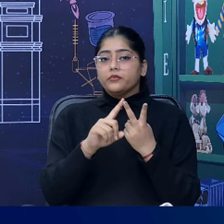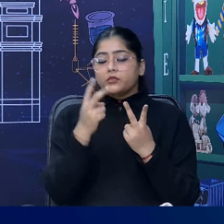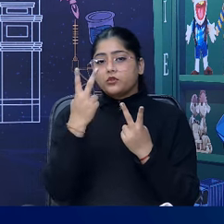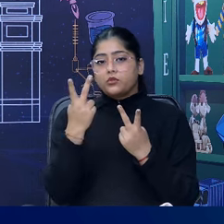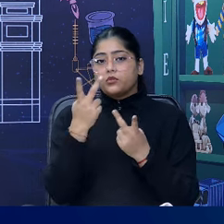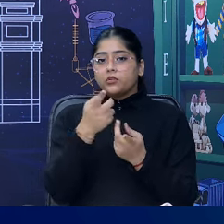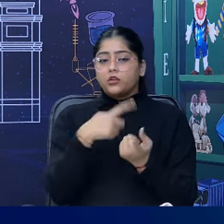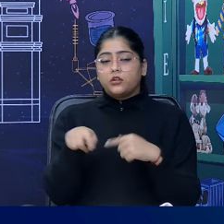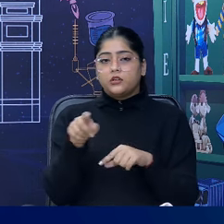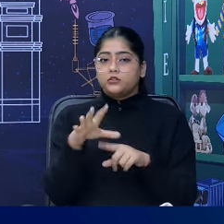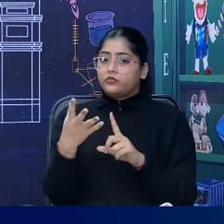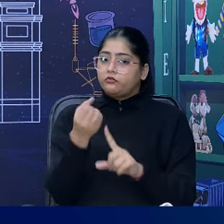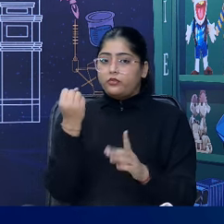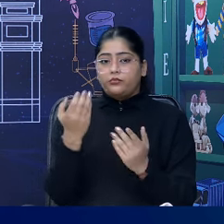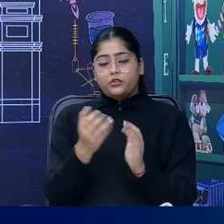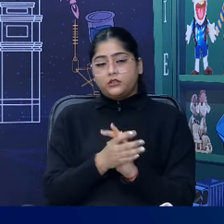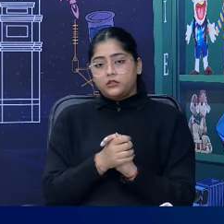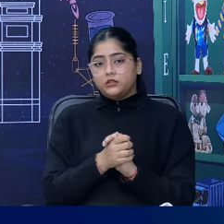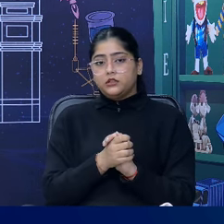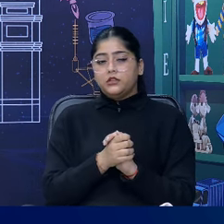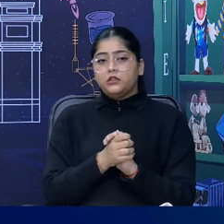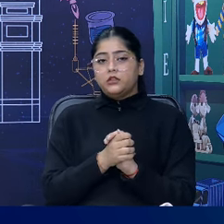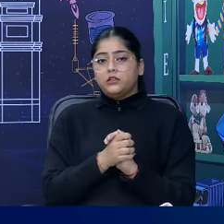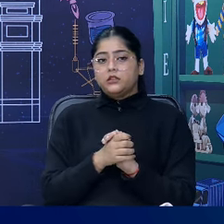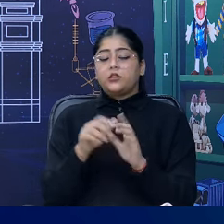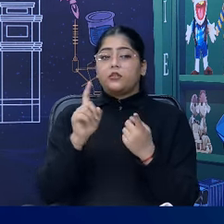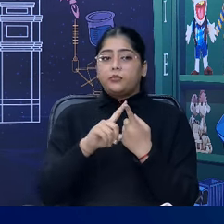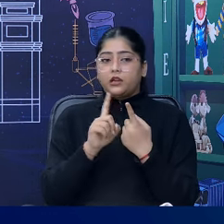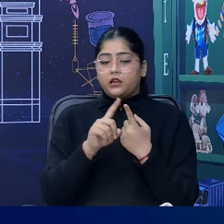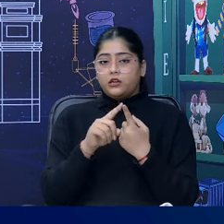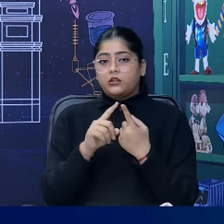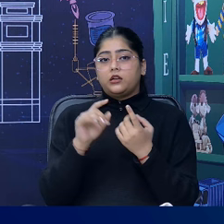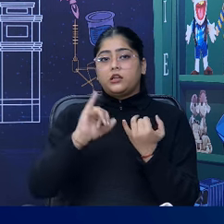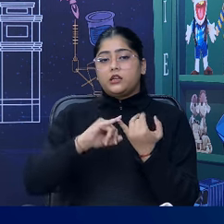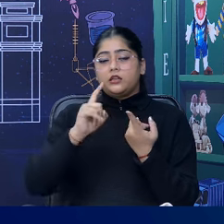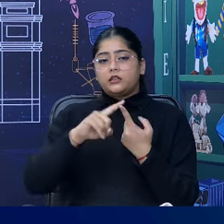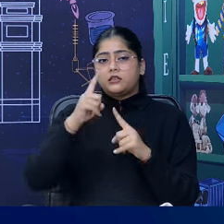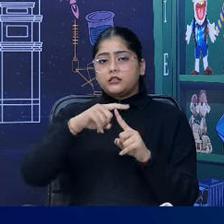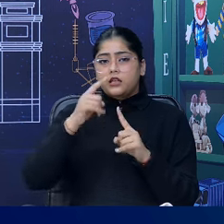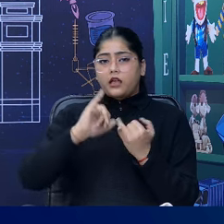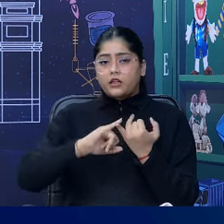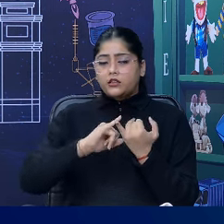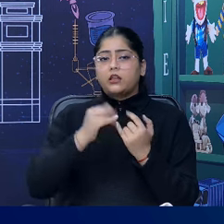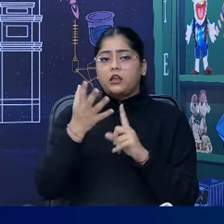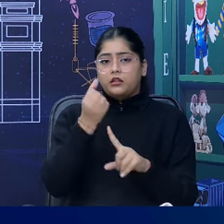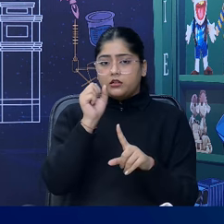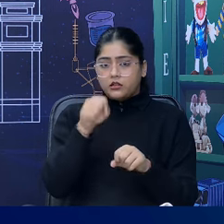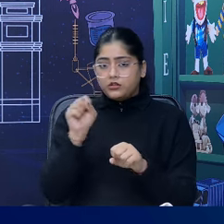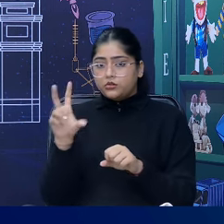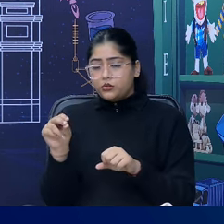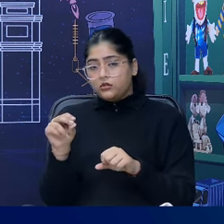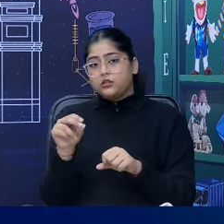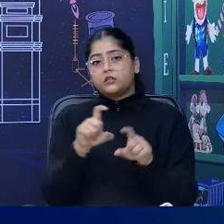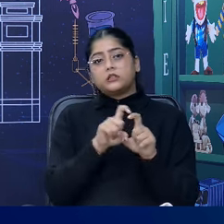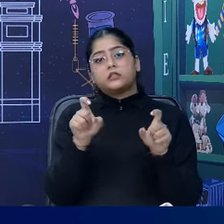can just see the following collections are sets or not the sets, and you have clear understanding